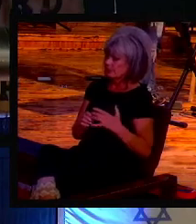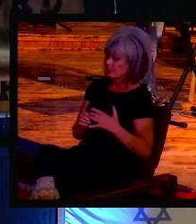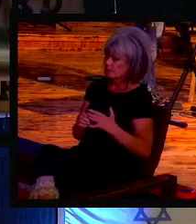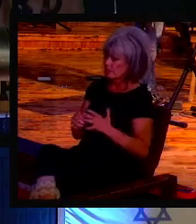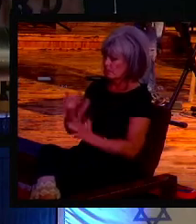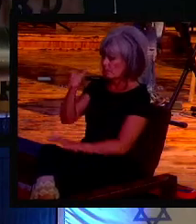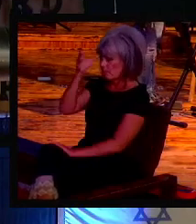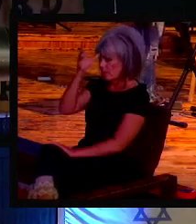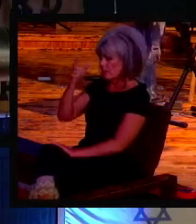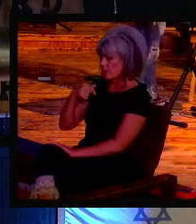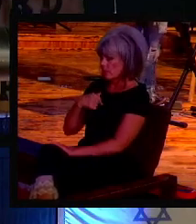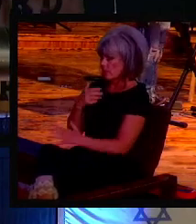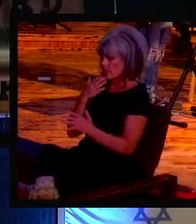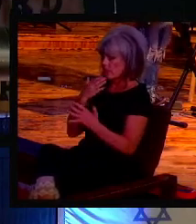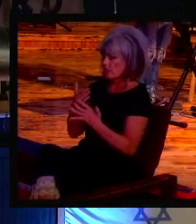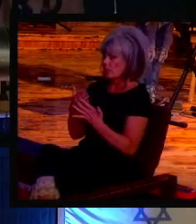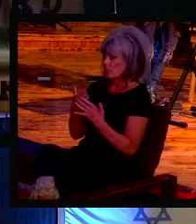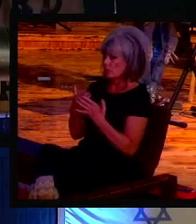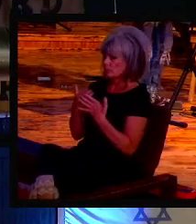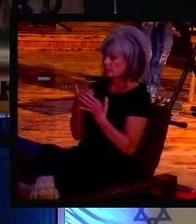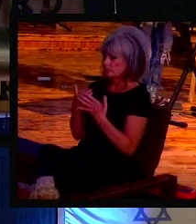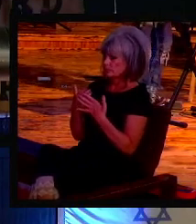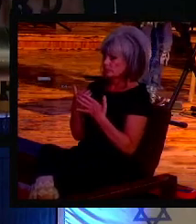Father, I thank you so much